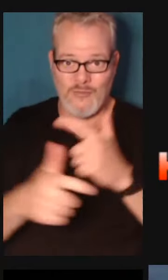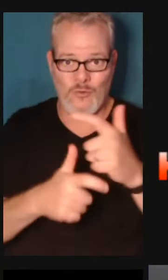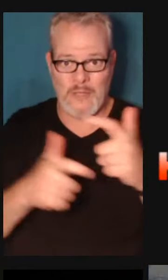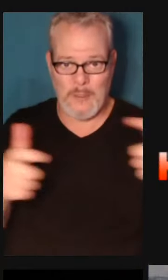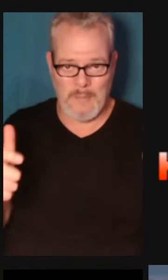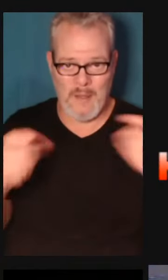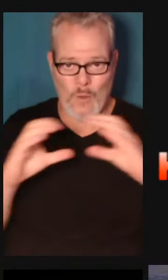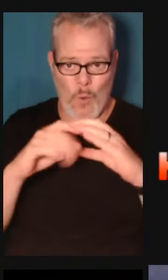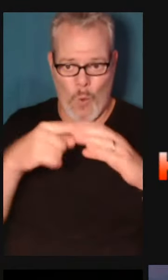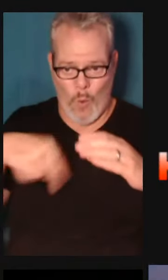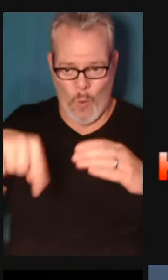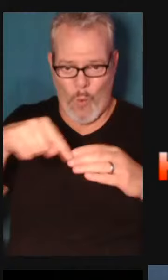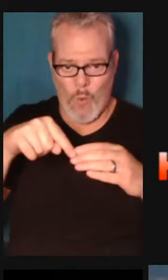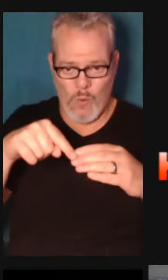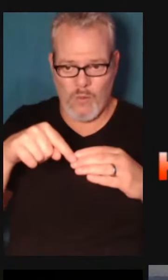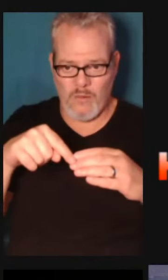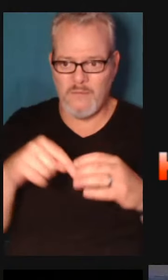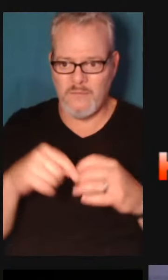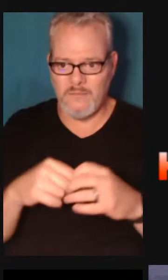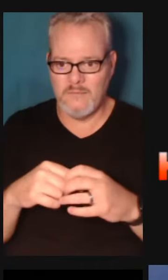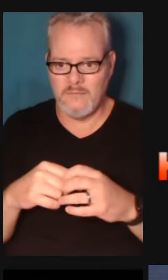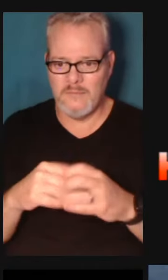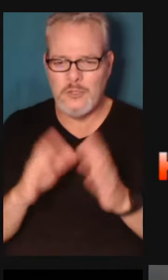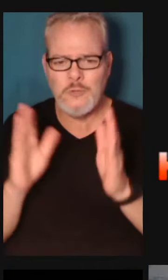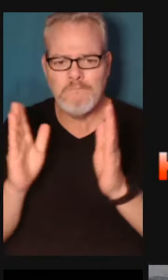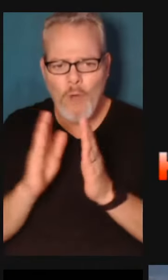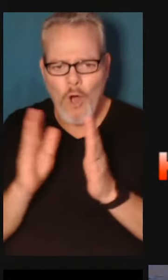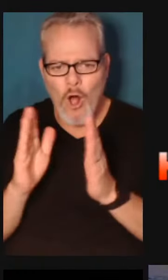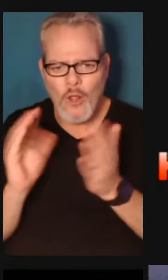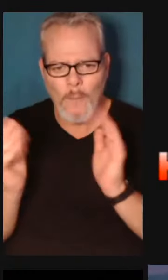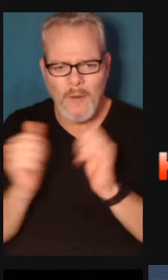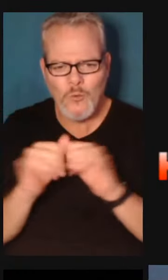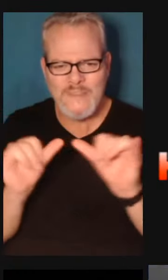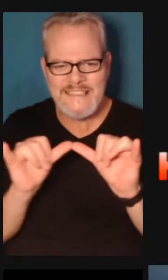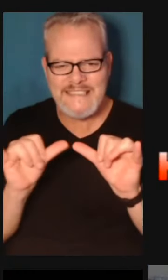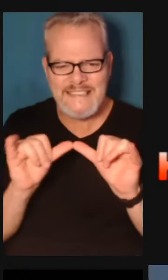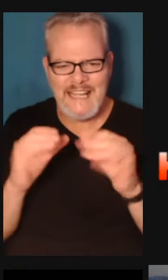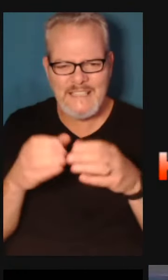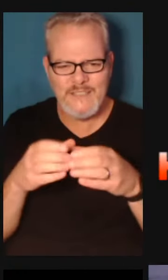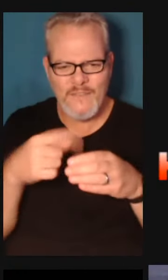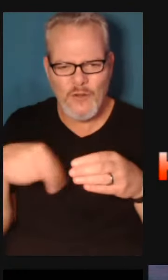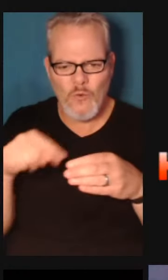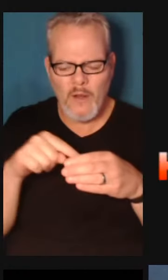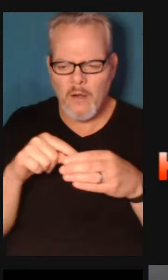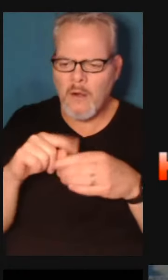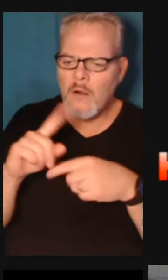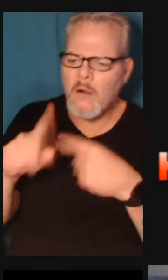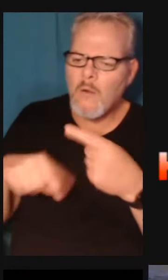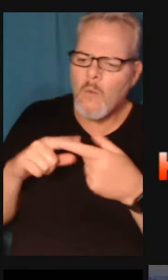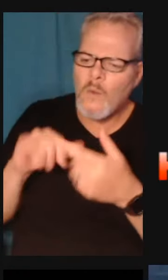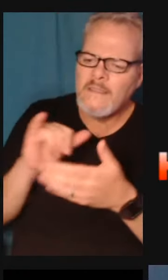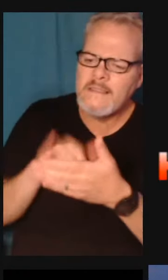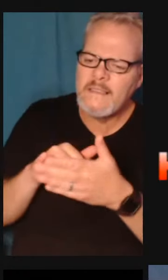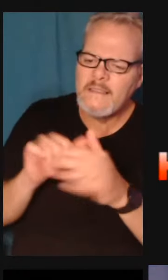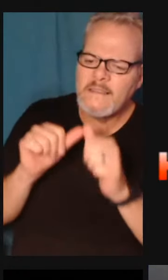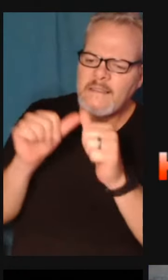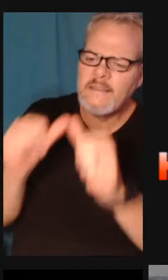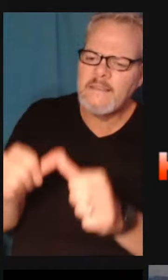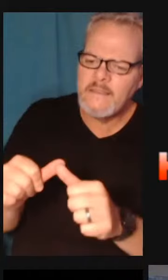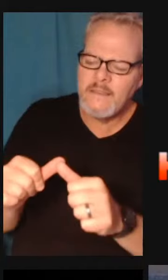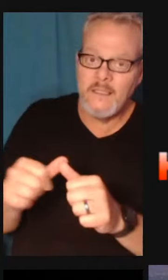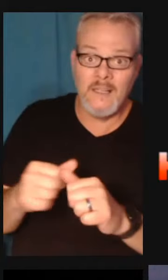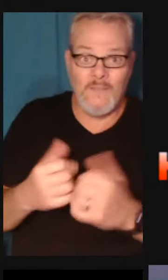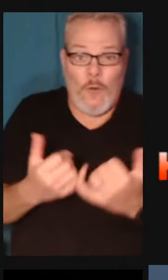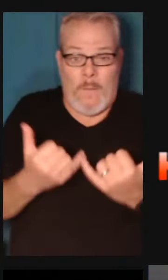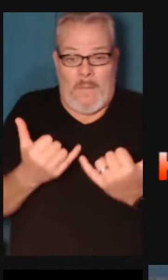It's small compared to the size of the crater. But How long was this time lapse over? this was just from this morning,